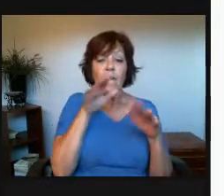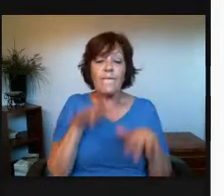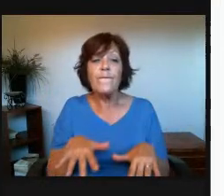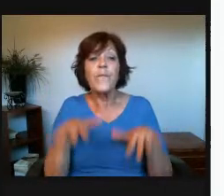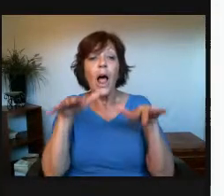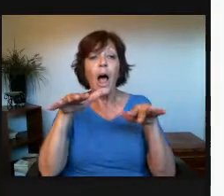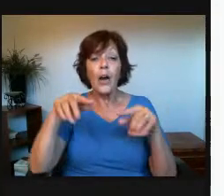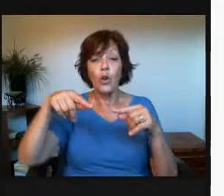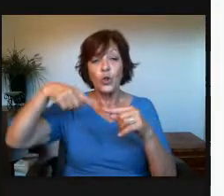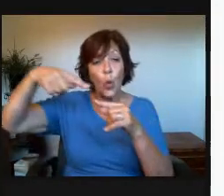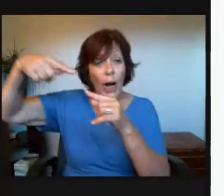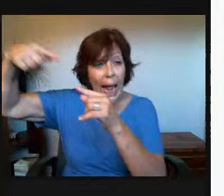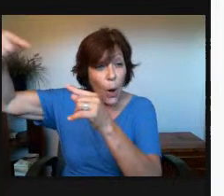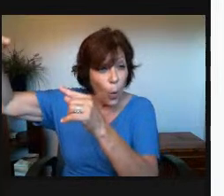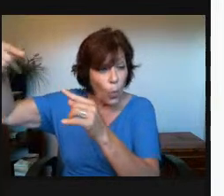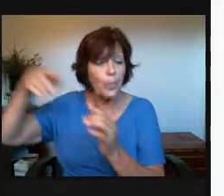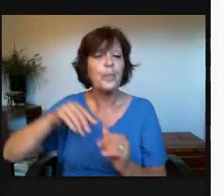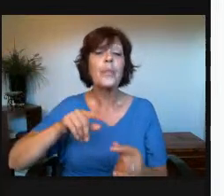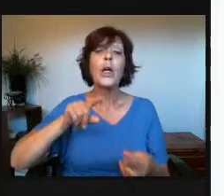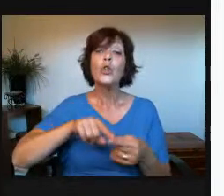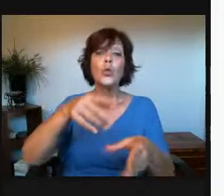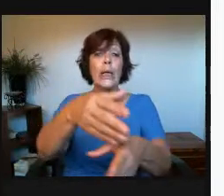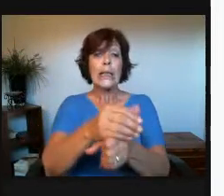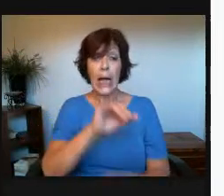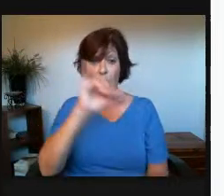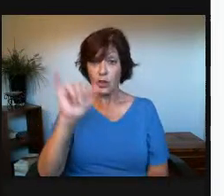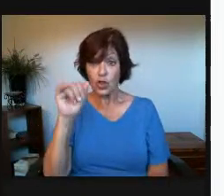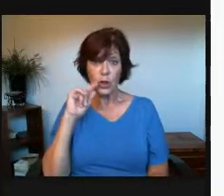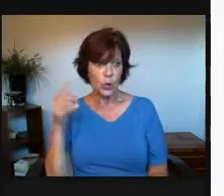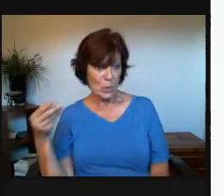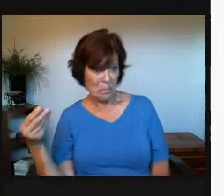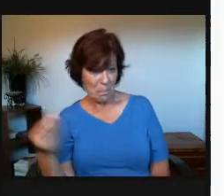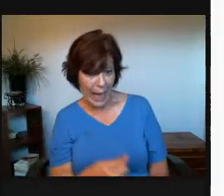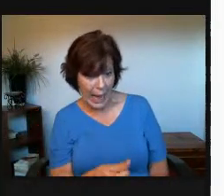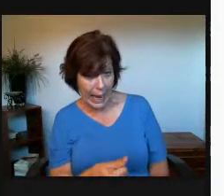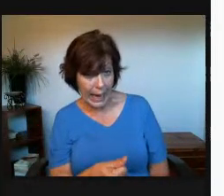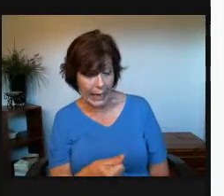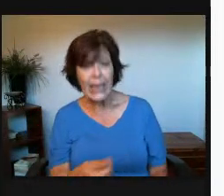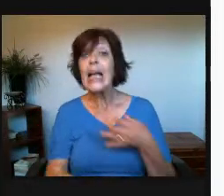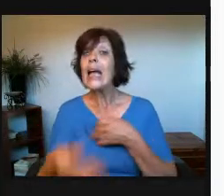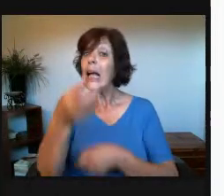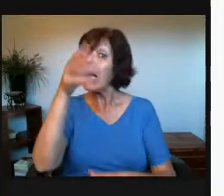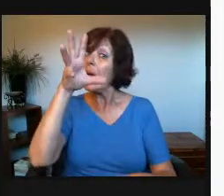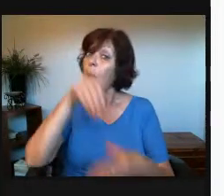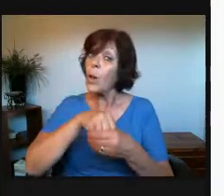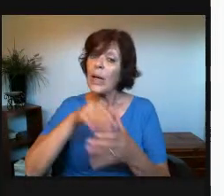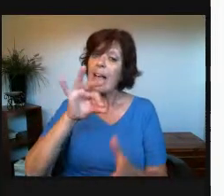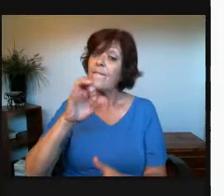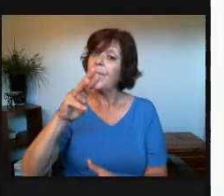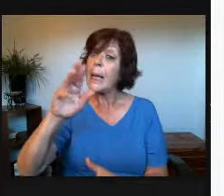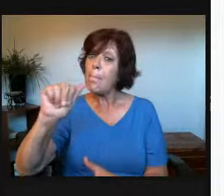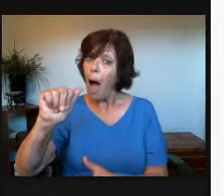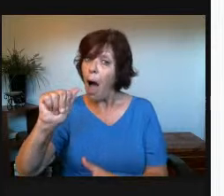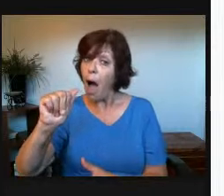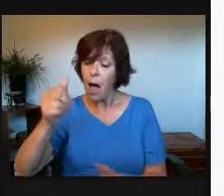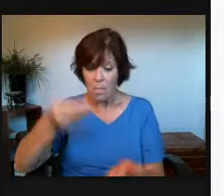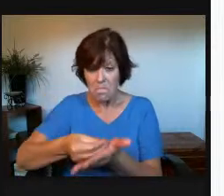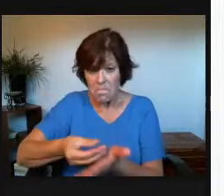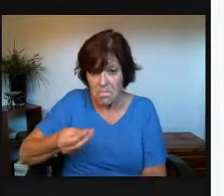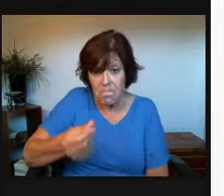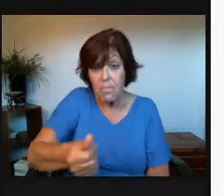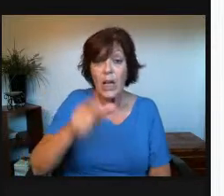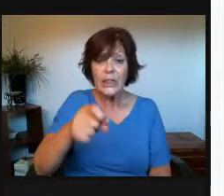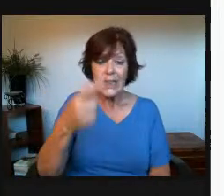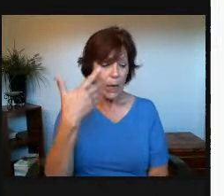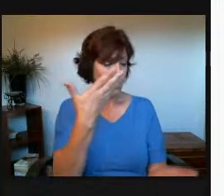tornado. In order to get insurance reimbursement, including FEMA reimbursement, you need to have some record of